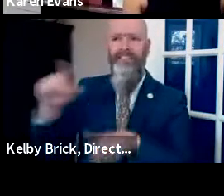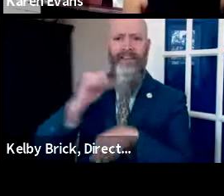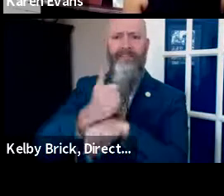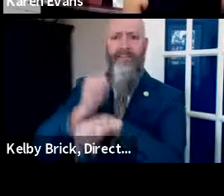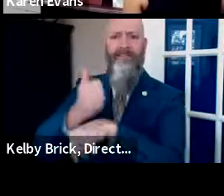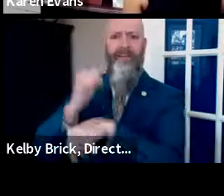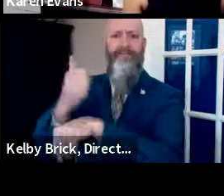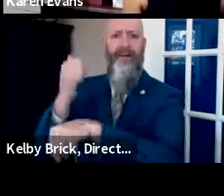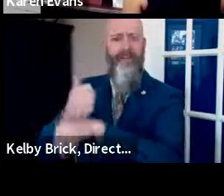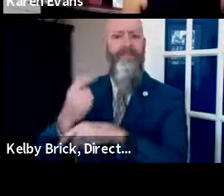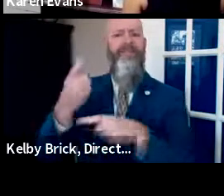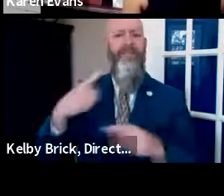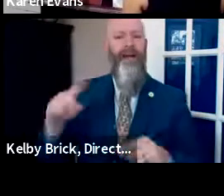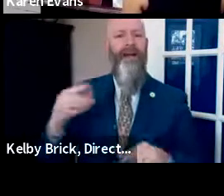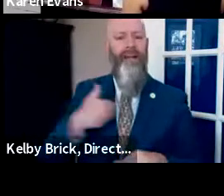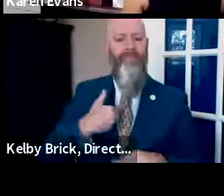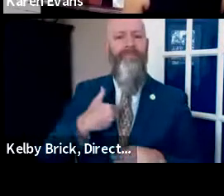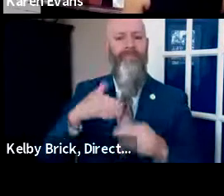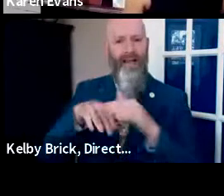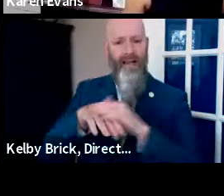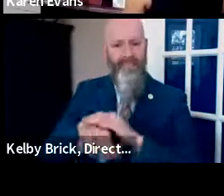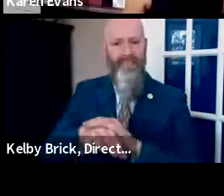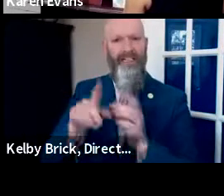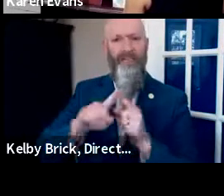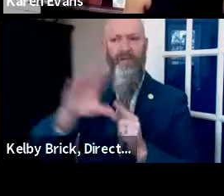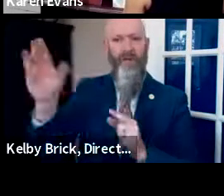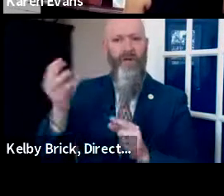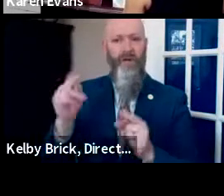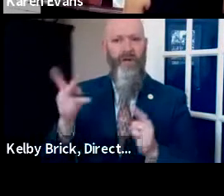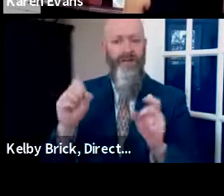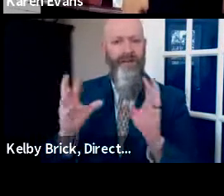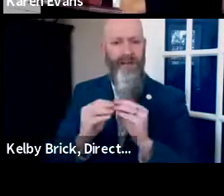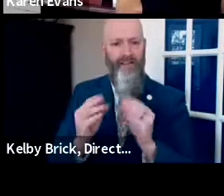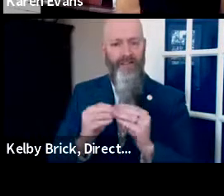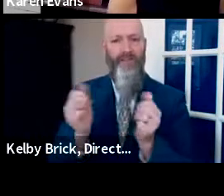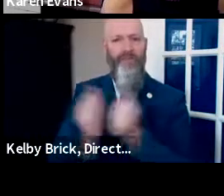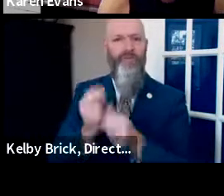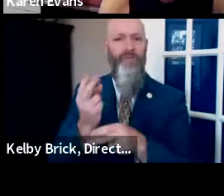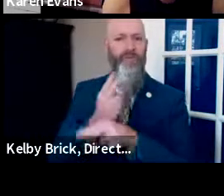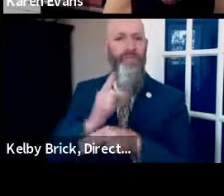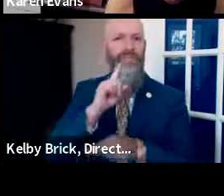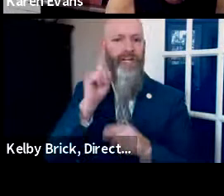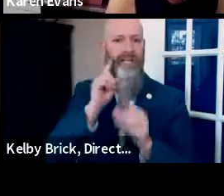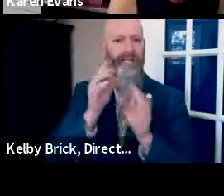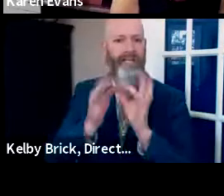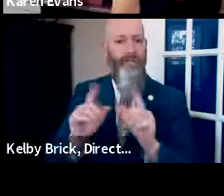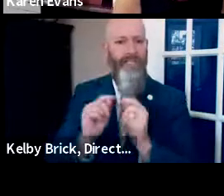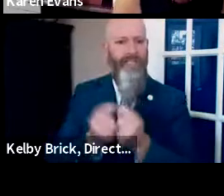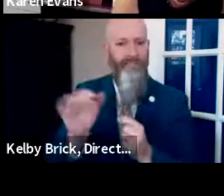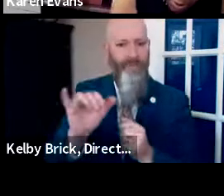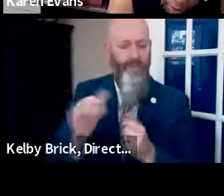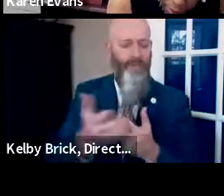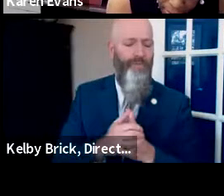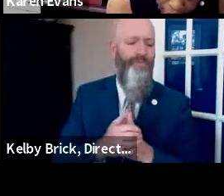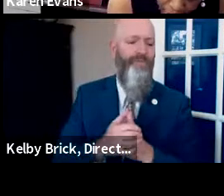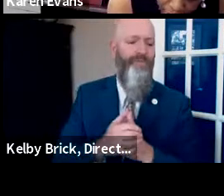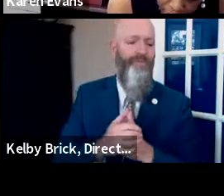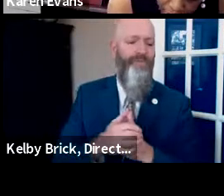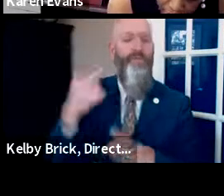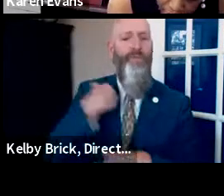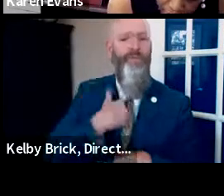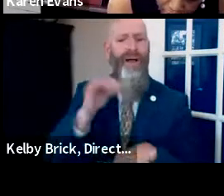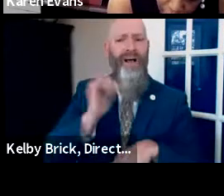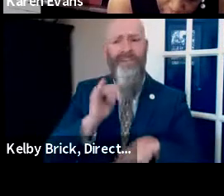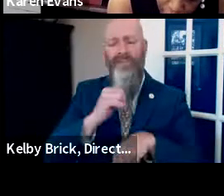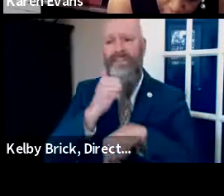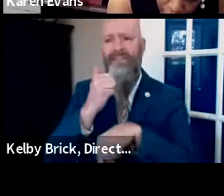up? We have provided technical assistance to various other states, and now they have emulated our processes to make sure that